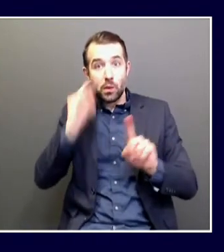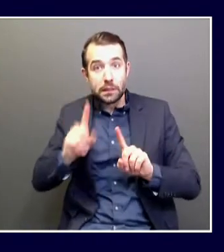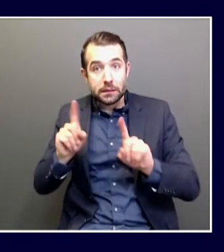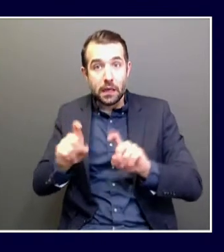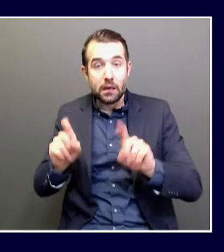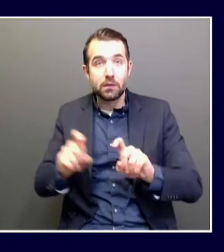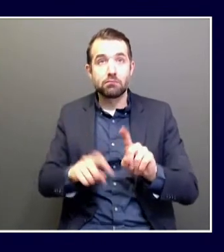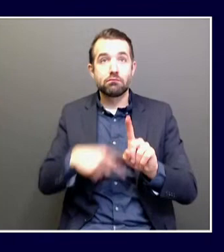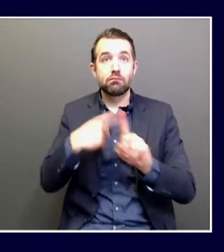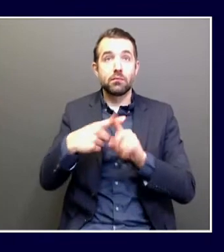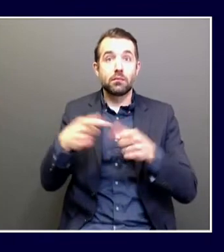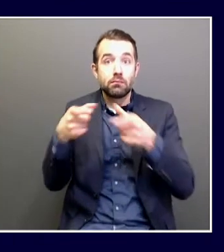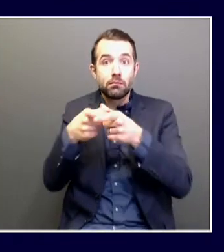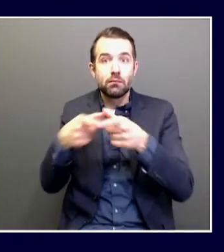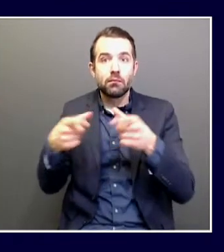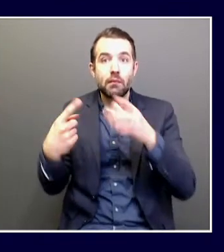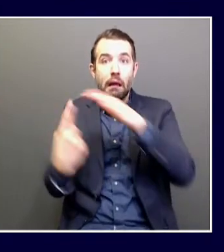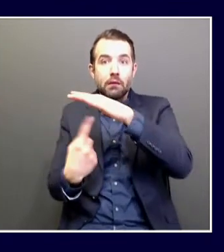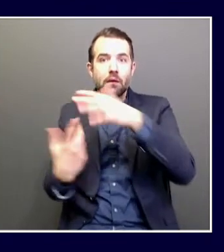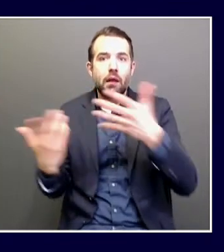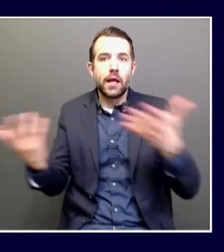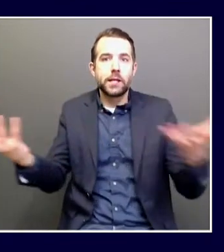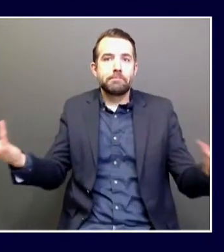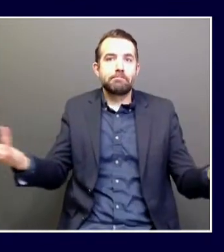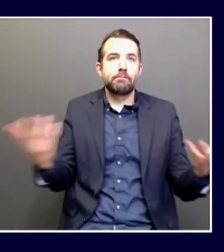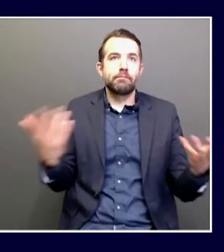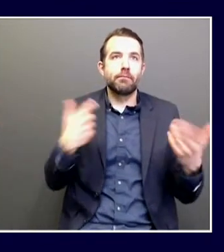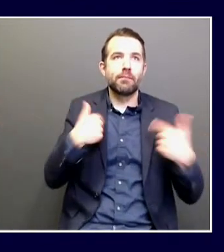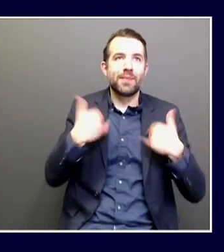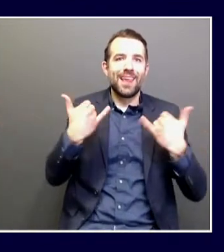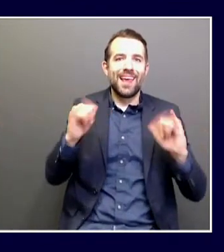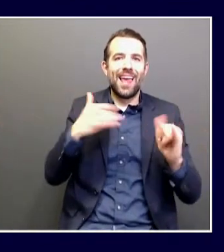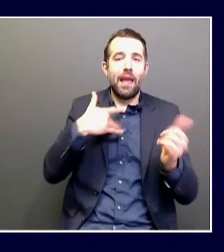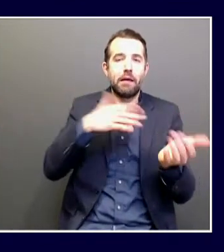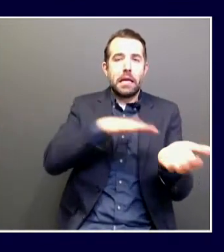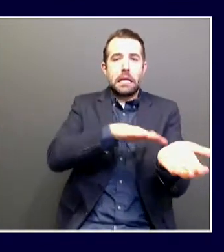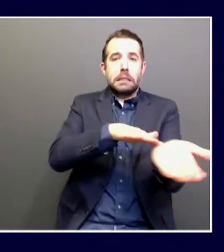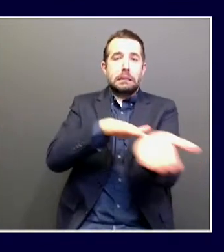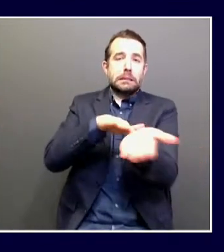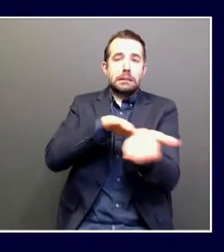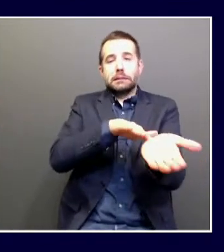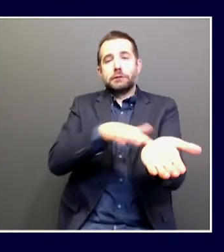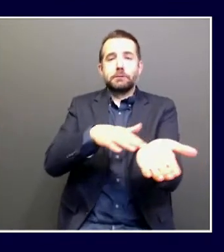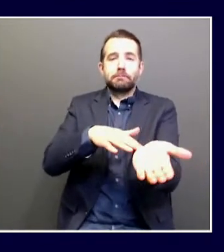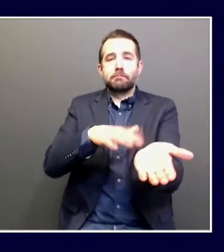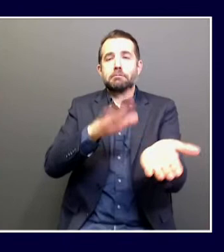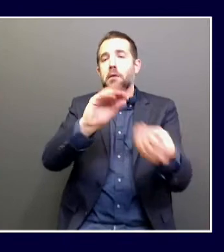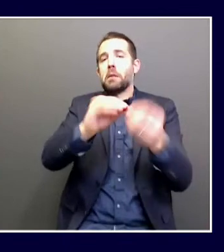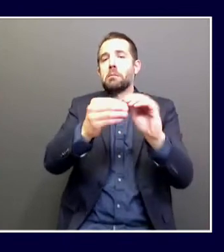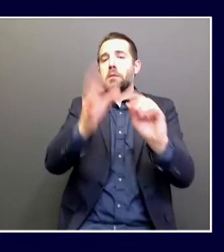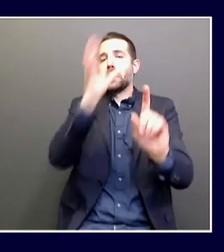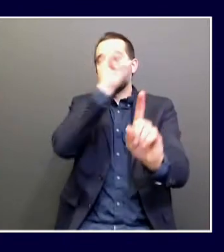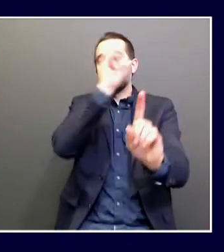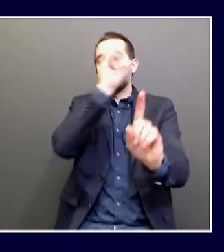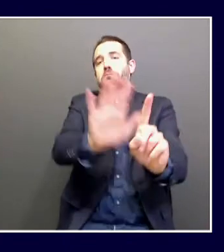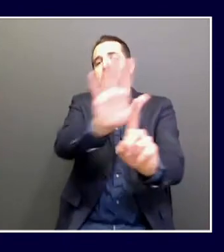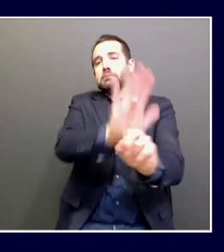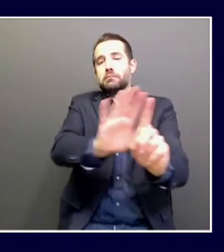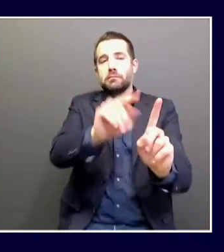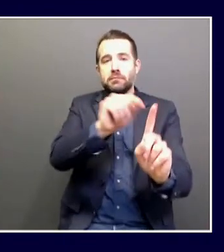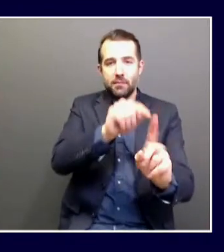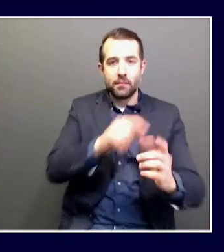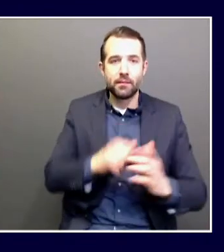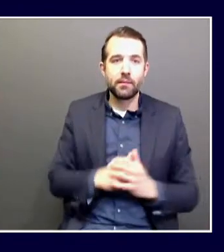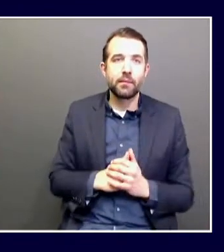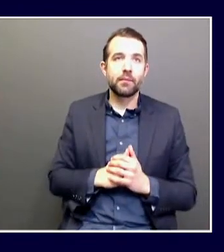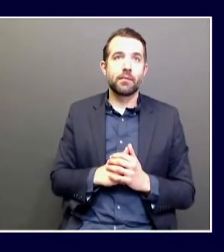doesn't mean we don't know what's going on. That's one reason we focus on the metrics that really tell us what's going on. One reason our